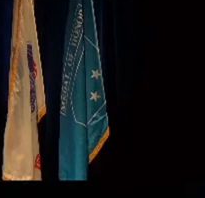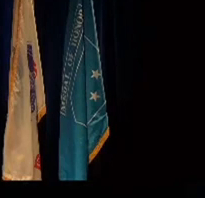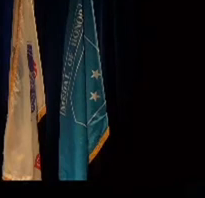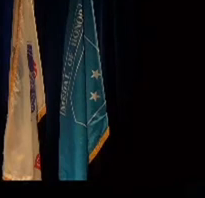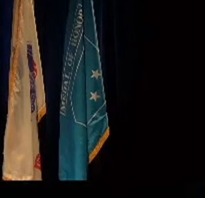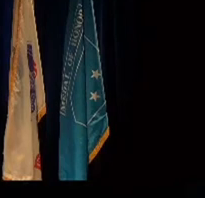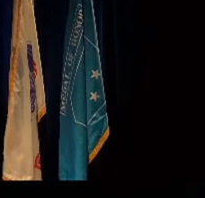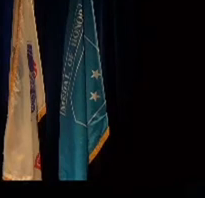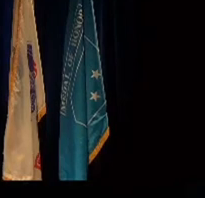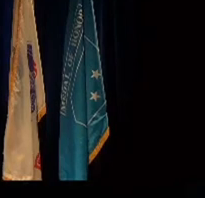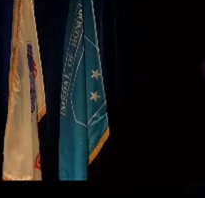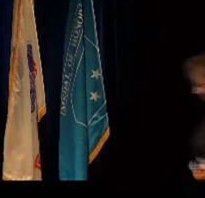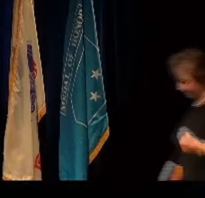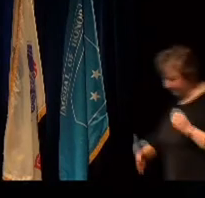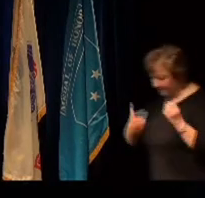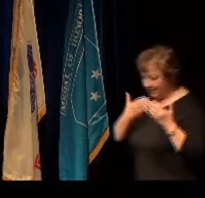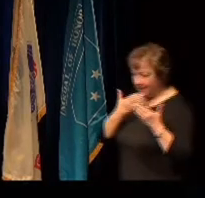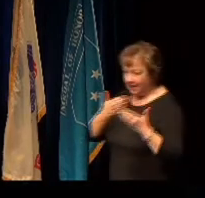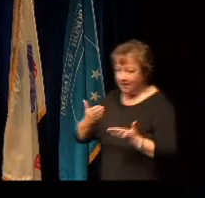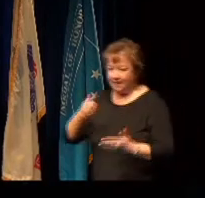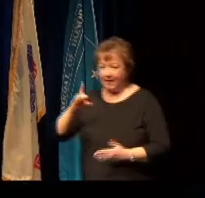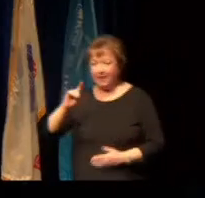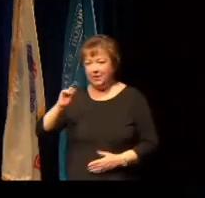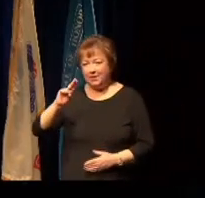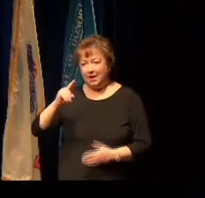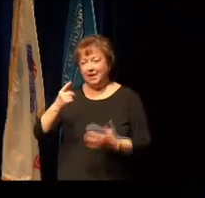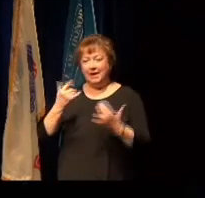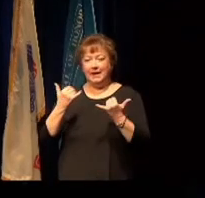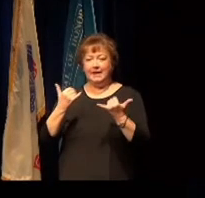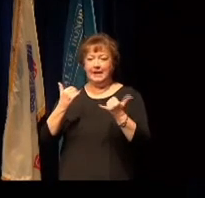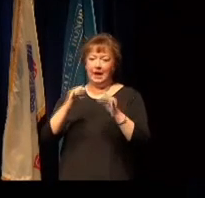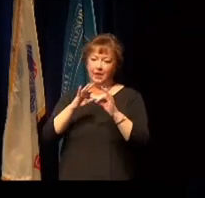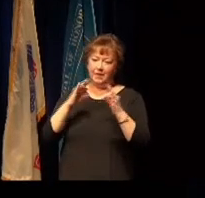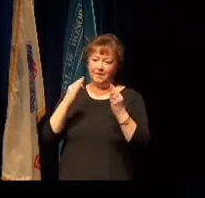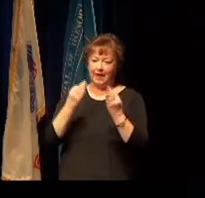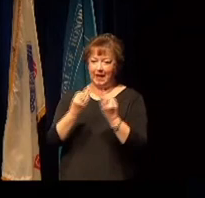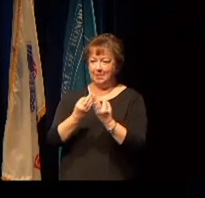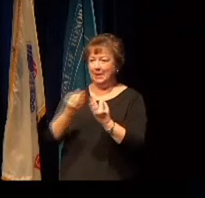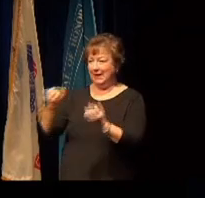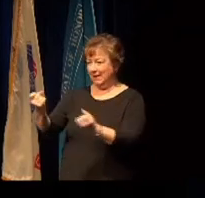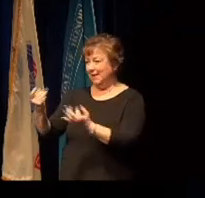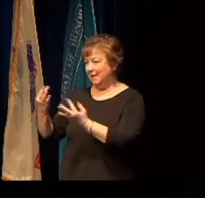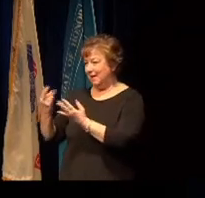Thank you, Doug. I'm going to invite the family to come. They're going to sing a song for us.